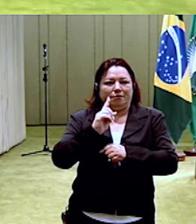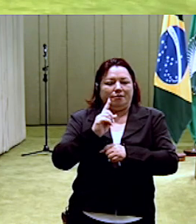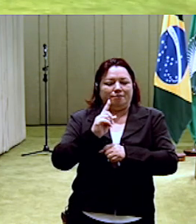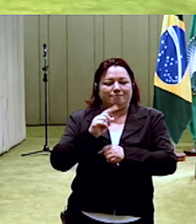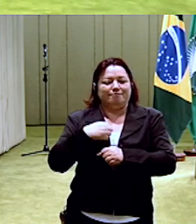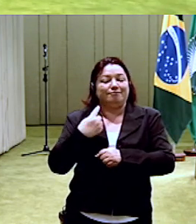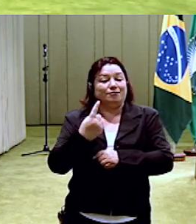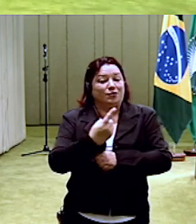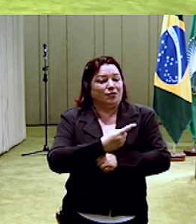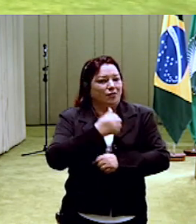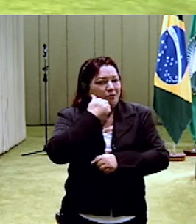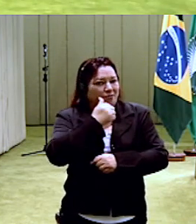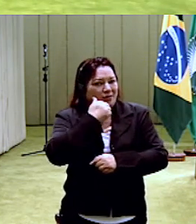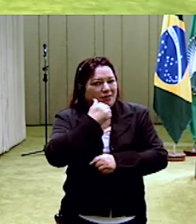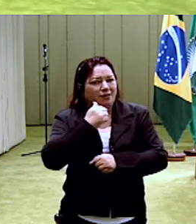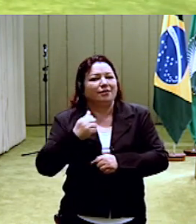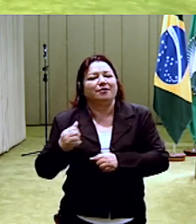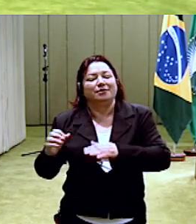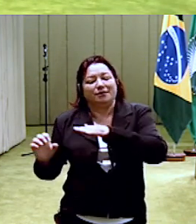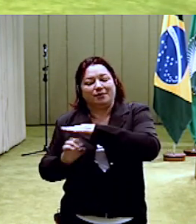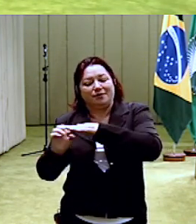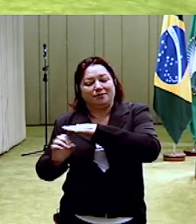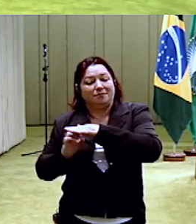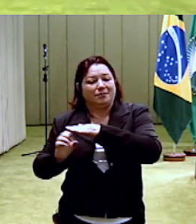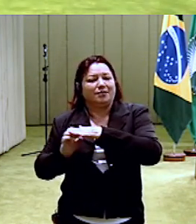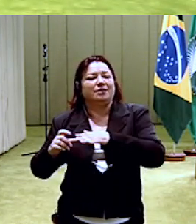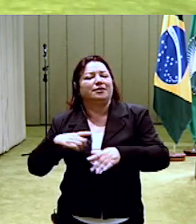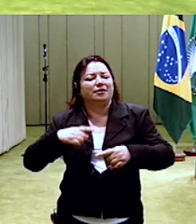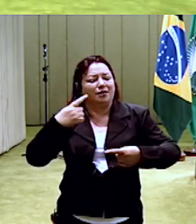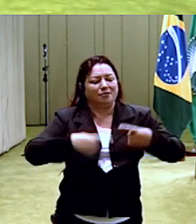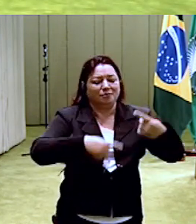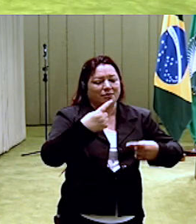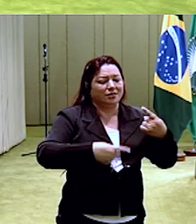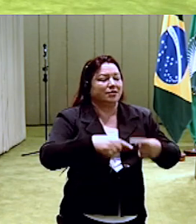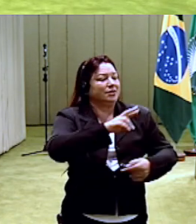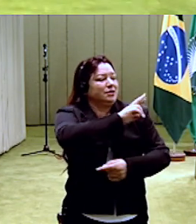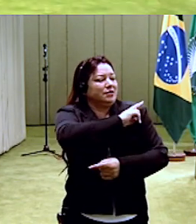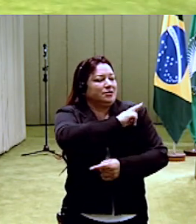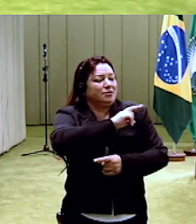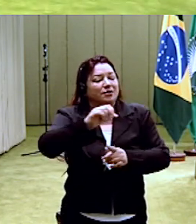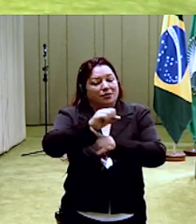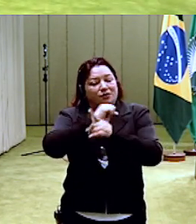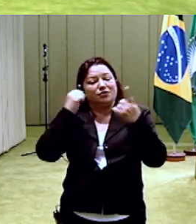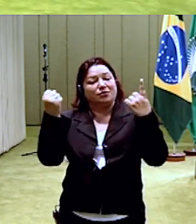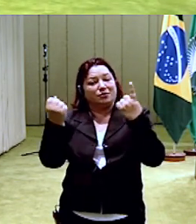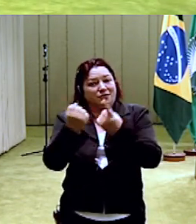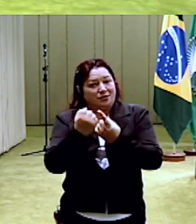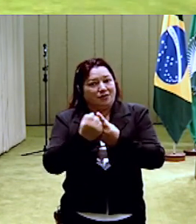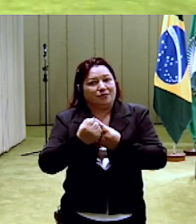Most of the projects that I have observed, the policy of corporate social responsibility, creating direct and indirect